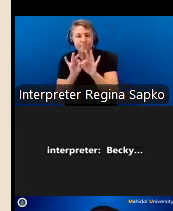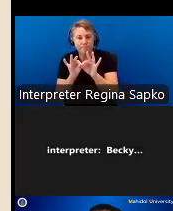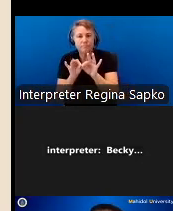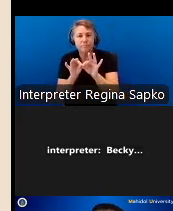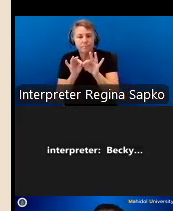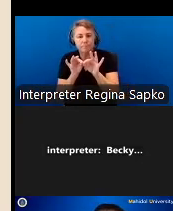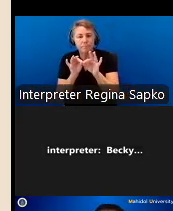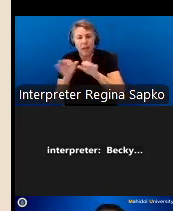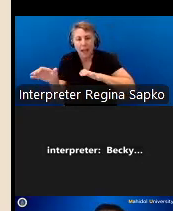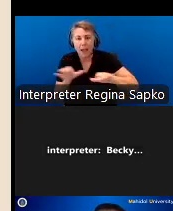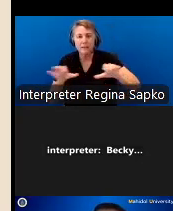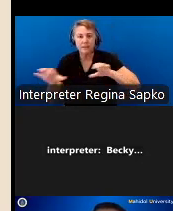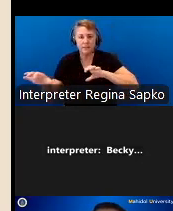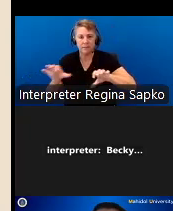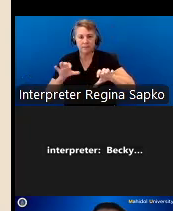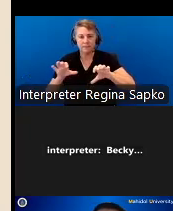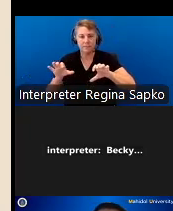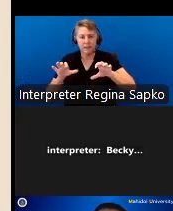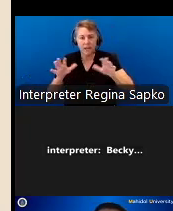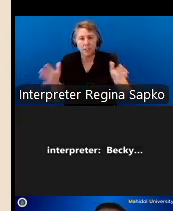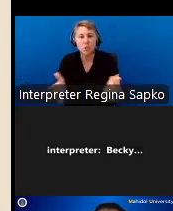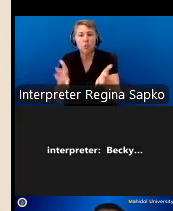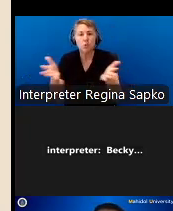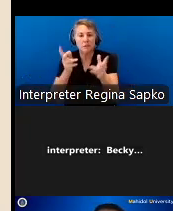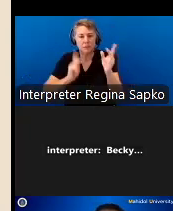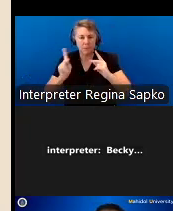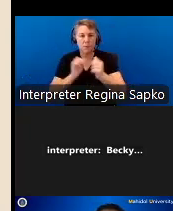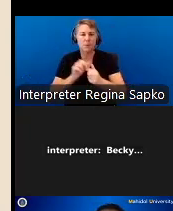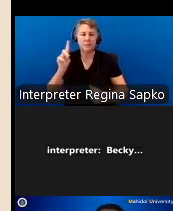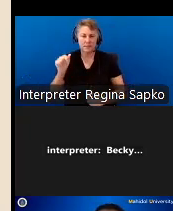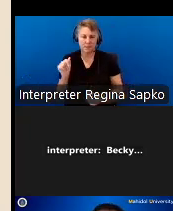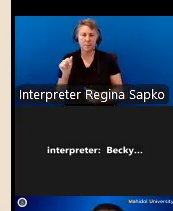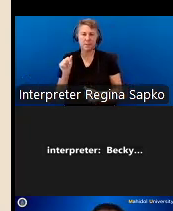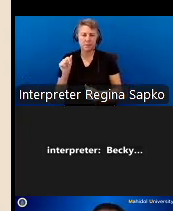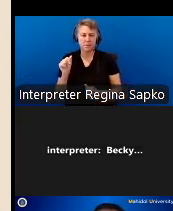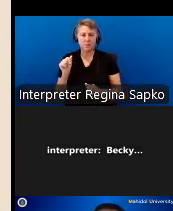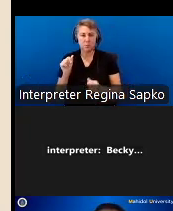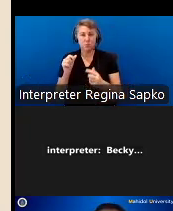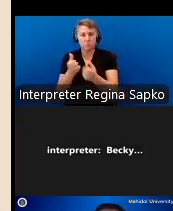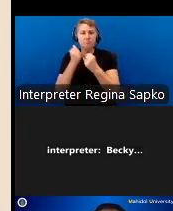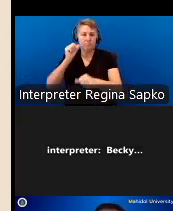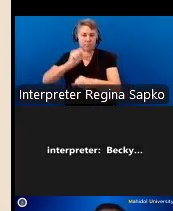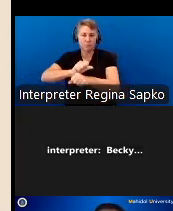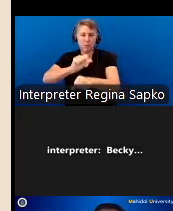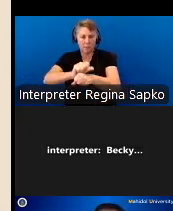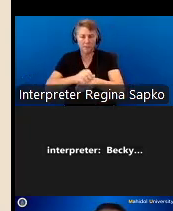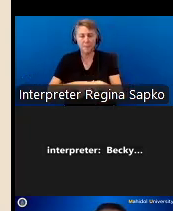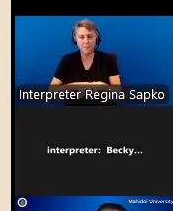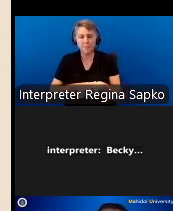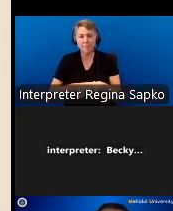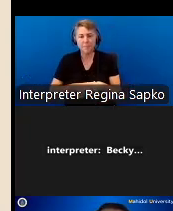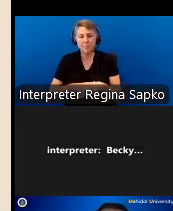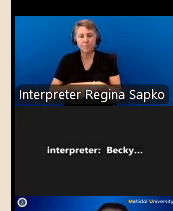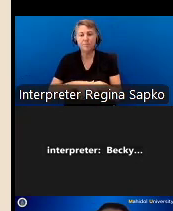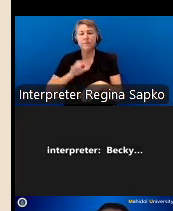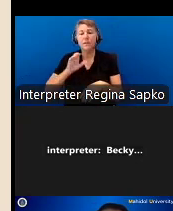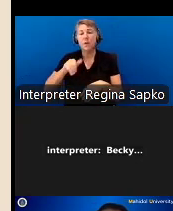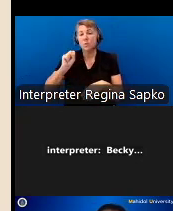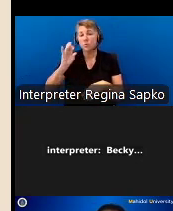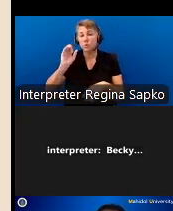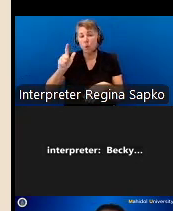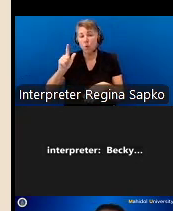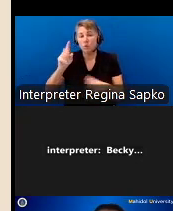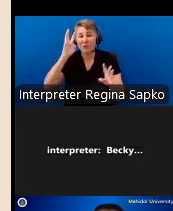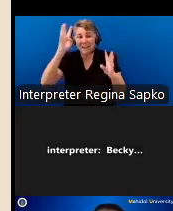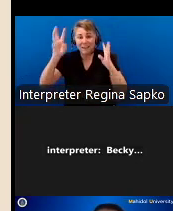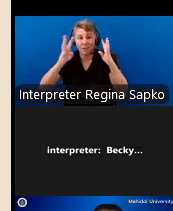active and encourage person with disability to be employed. For example, Social Innovation Foundation, Autistic